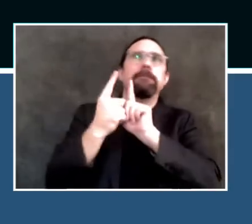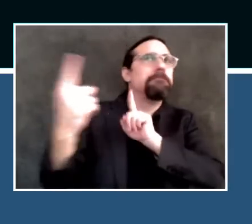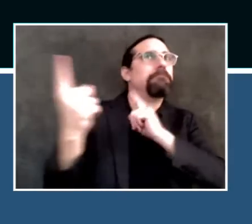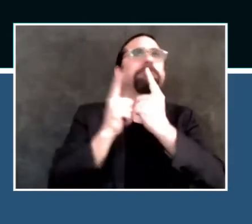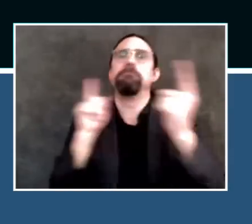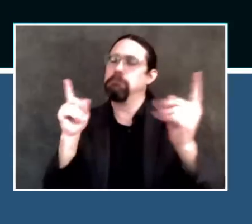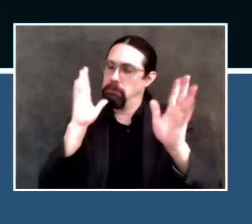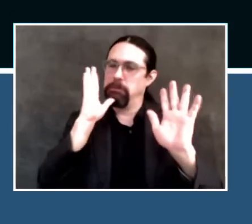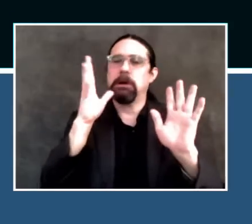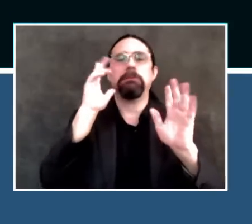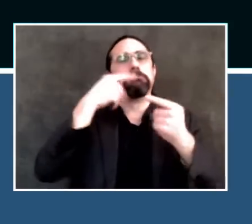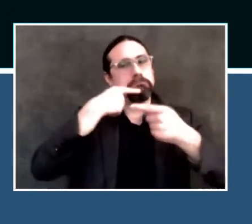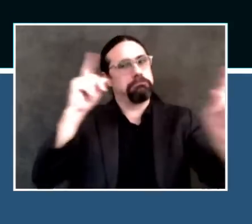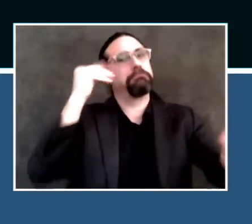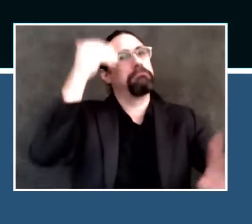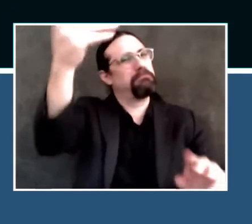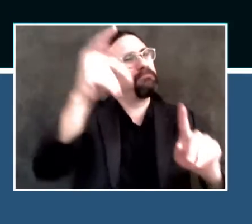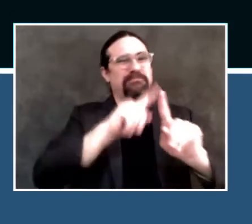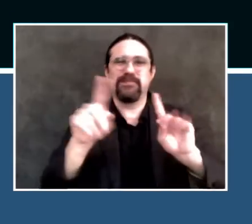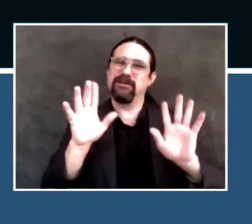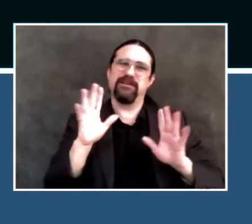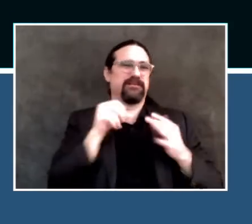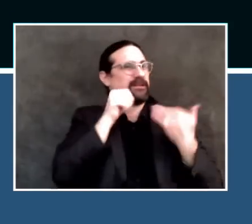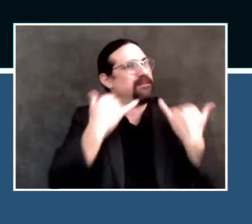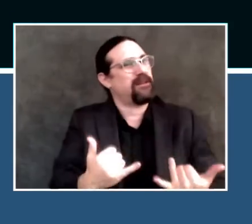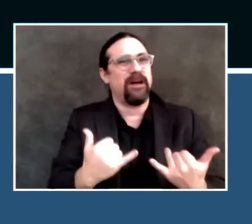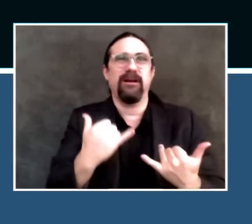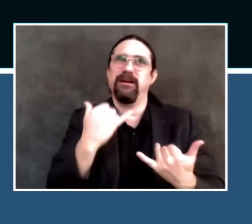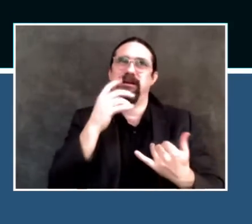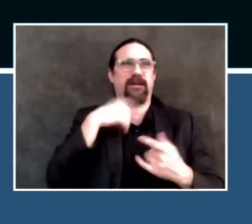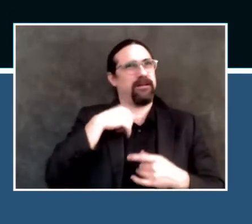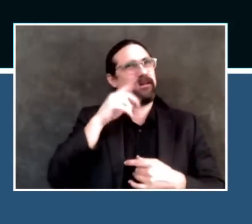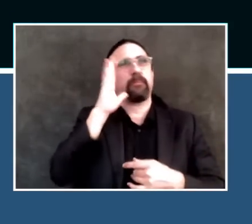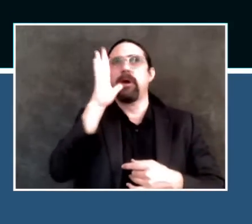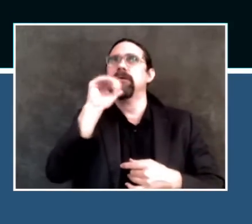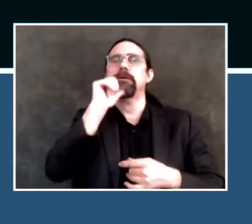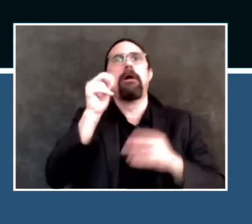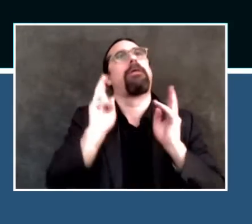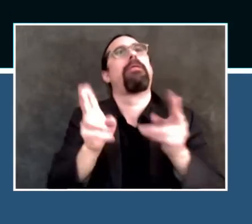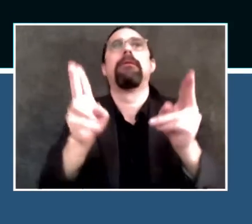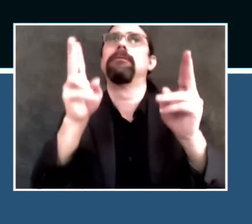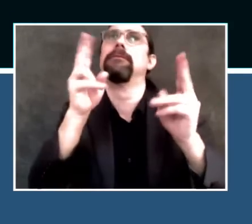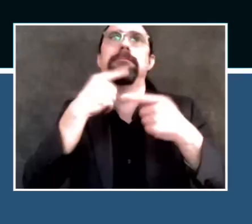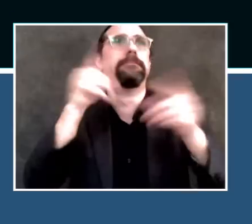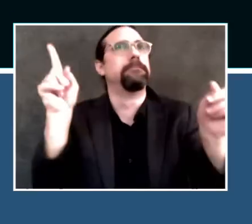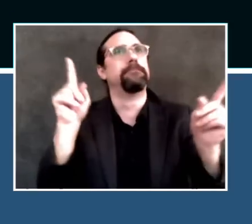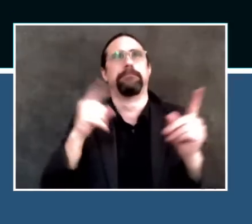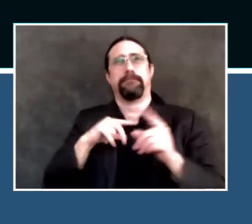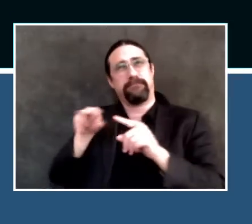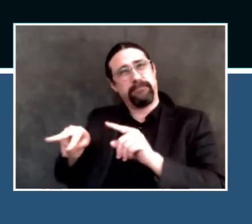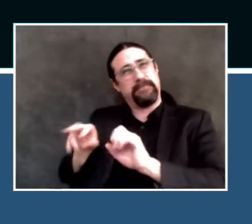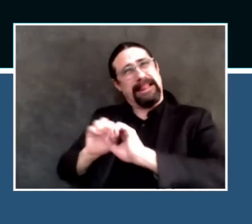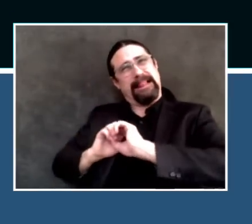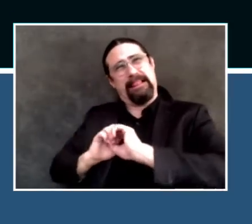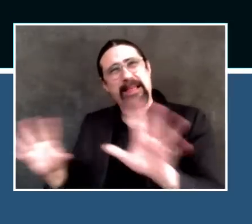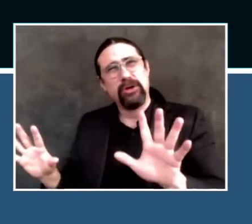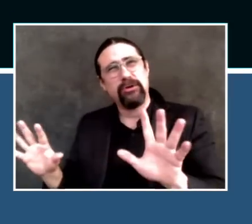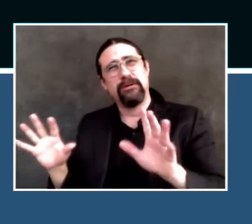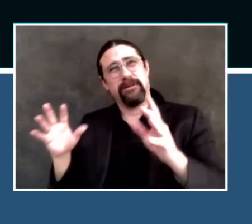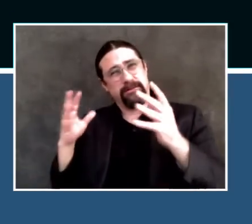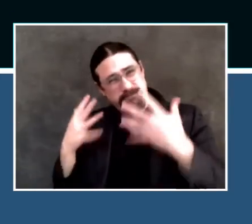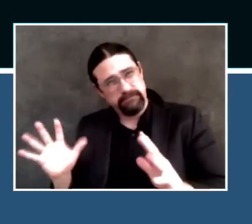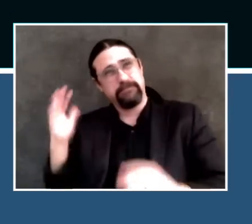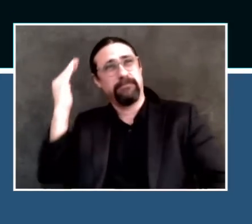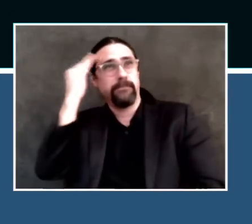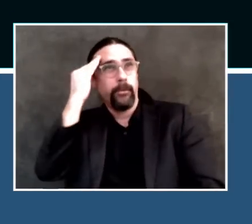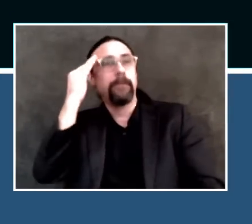like, and to make sure that we all understand together, everyone, what the common objectives are. The more I think New Yorkers